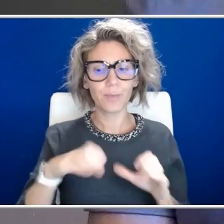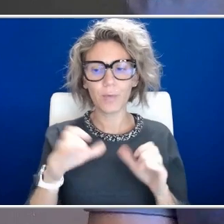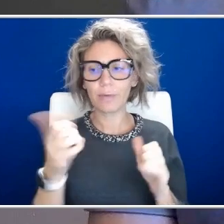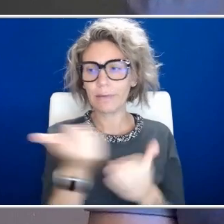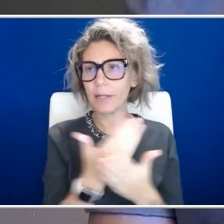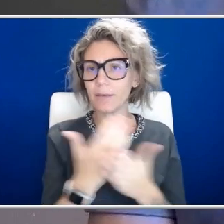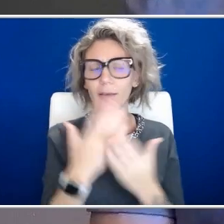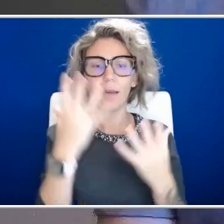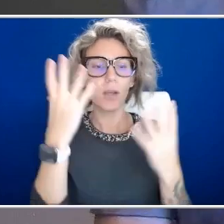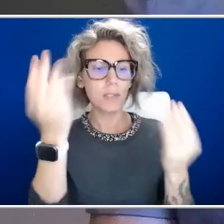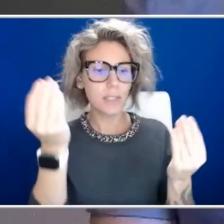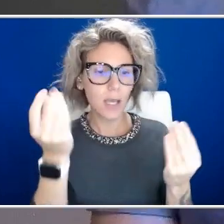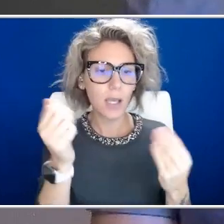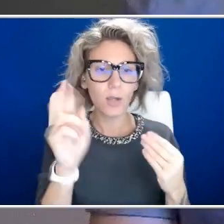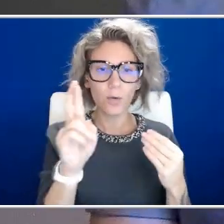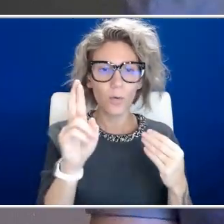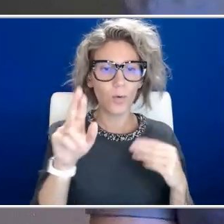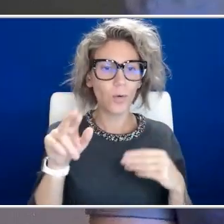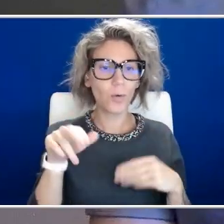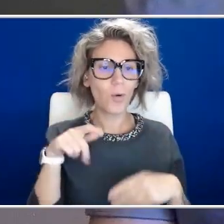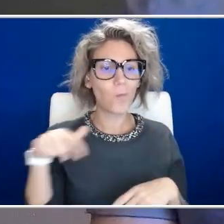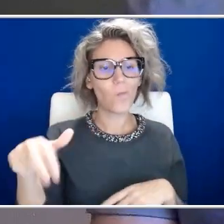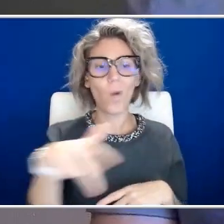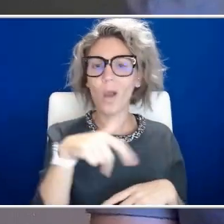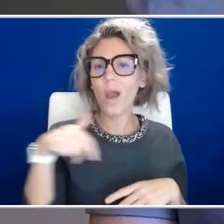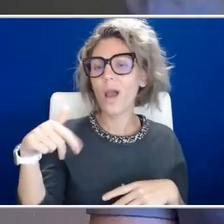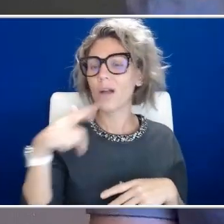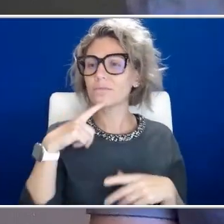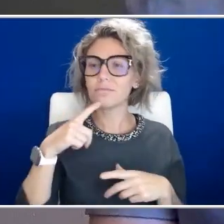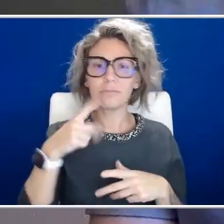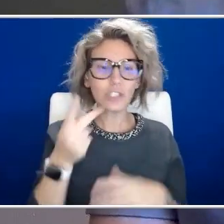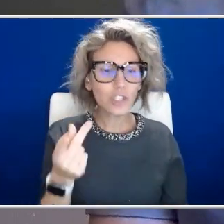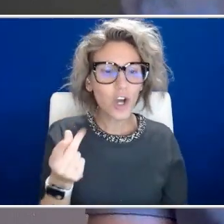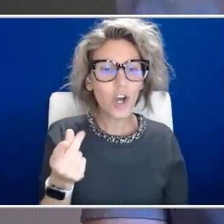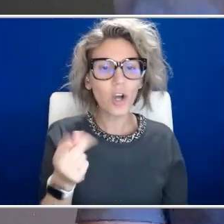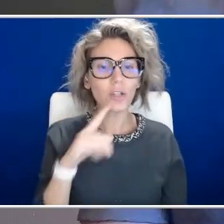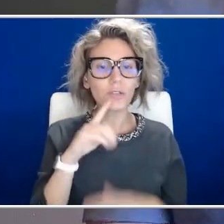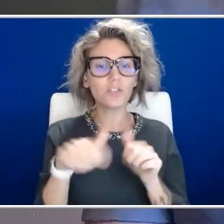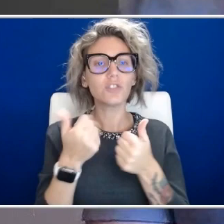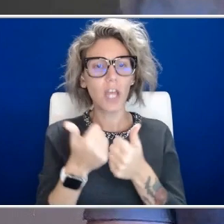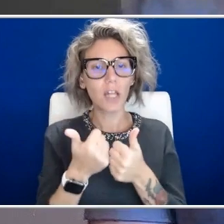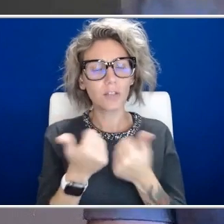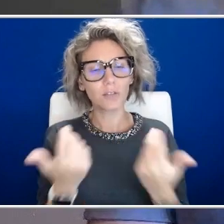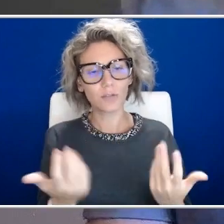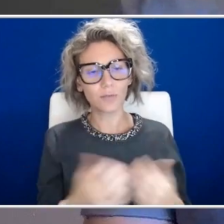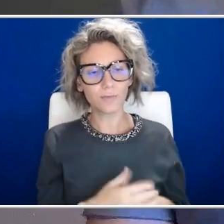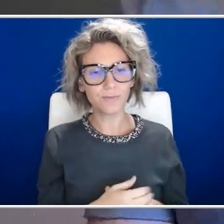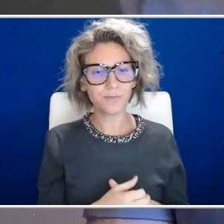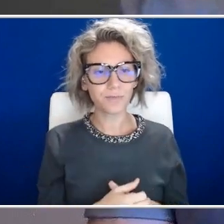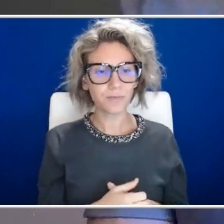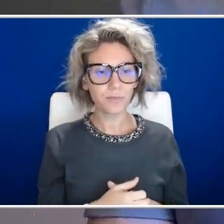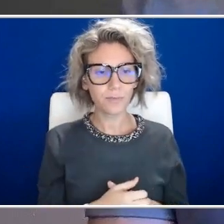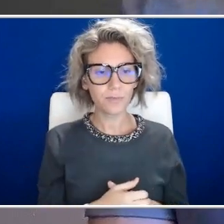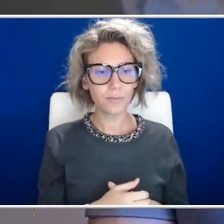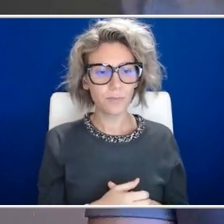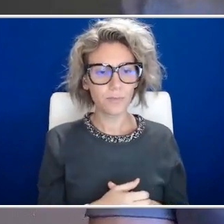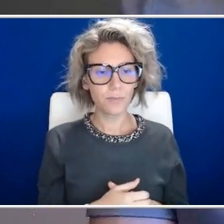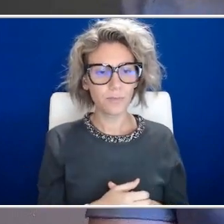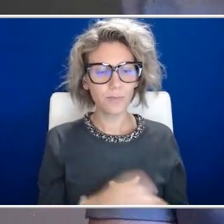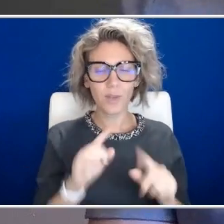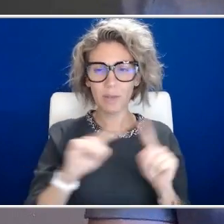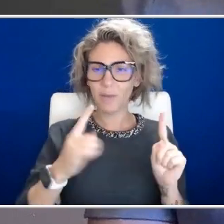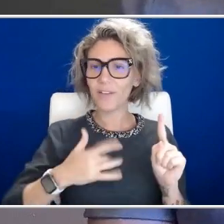or, walking a dog was a challenge at times, but feeling a lot better